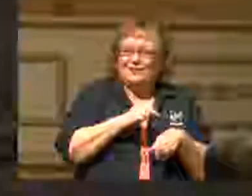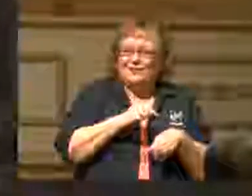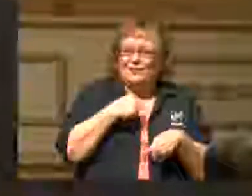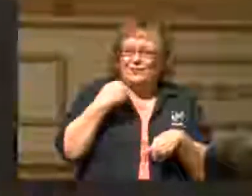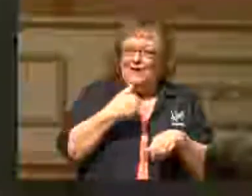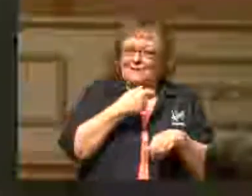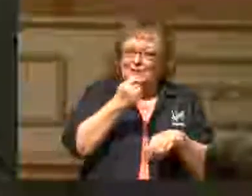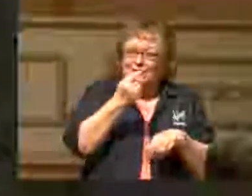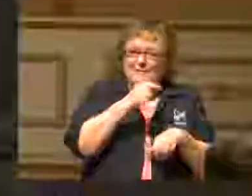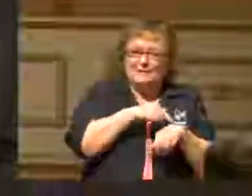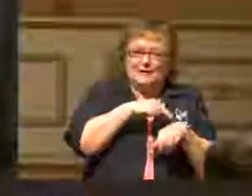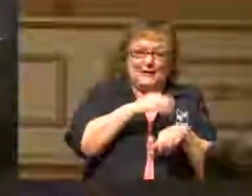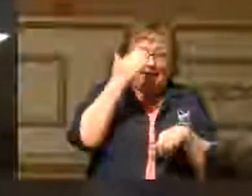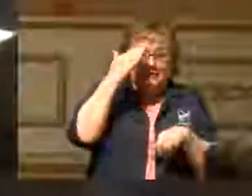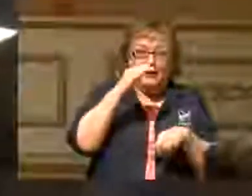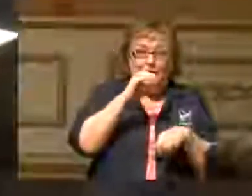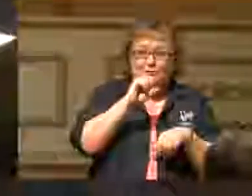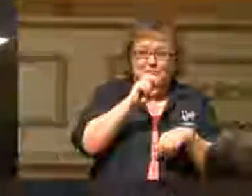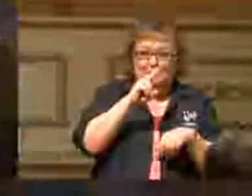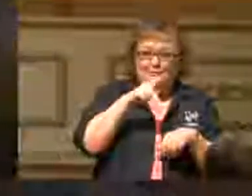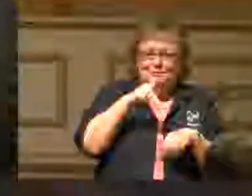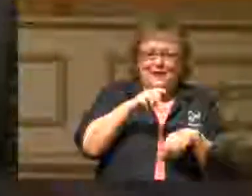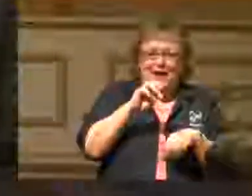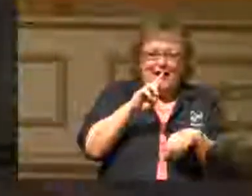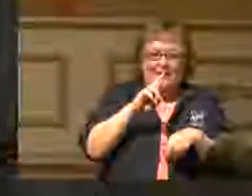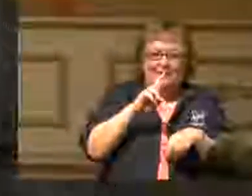we've got a little bit of time, but I know when supper time's coming around.